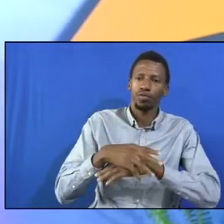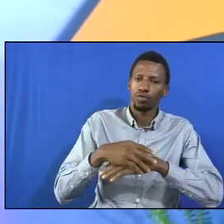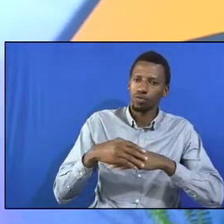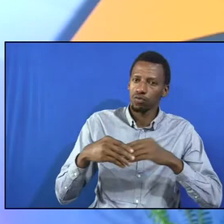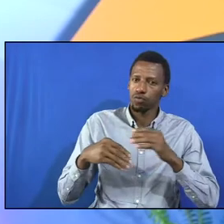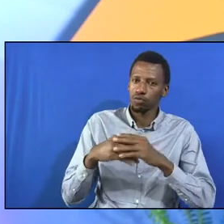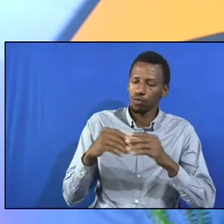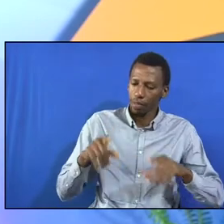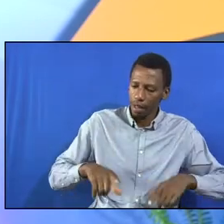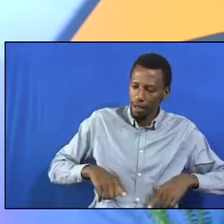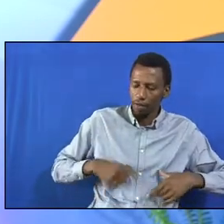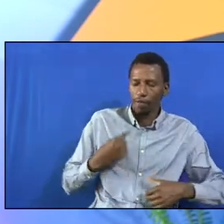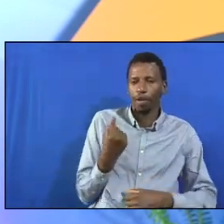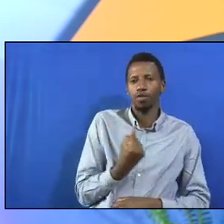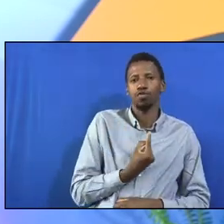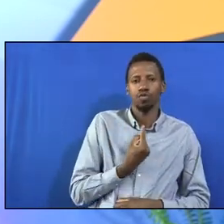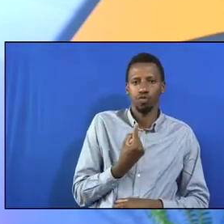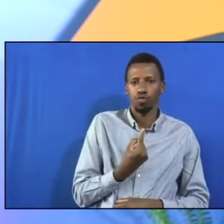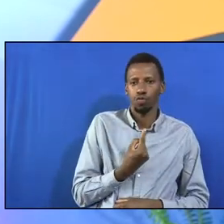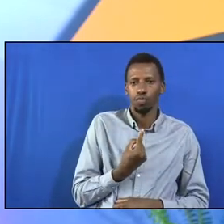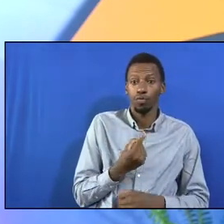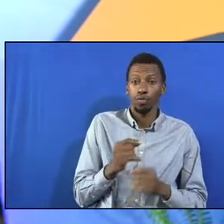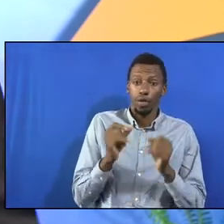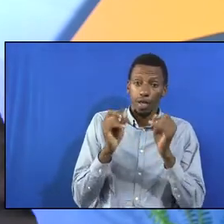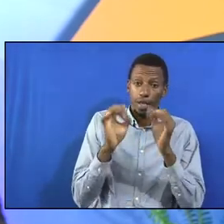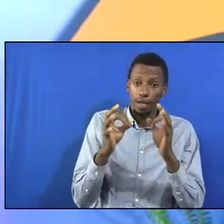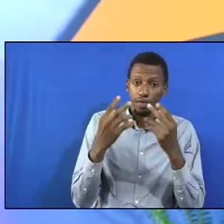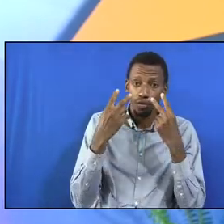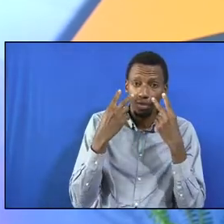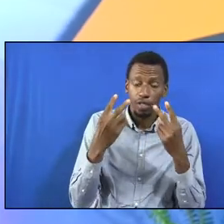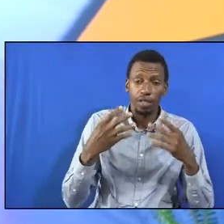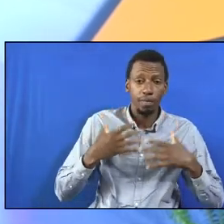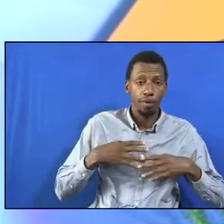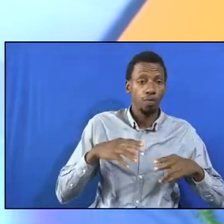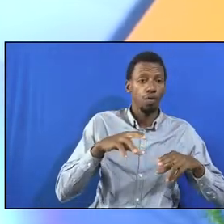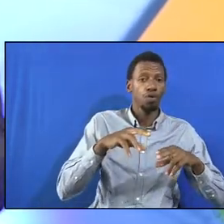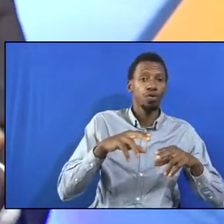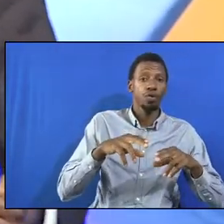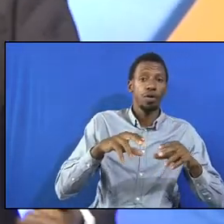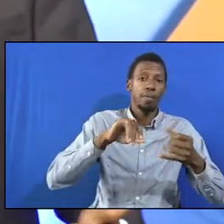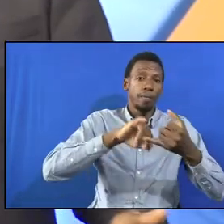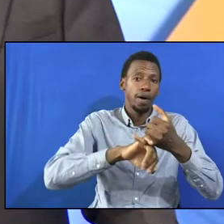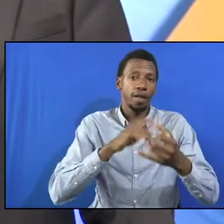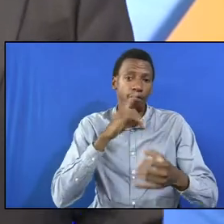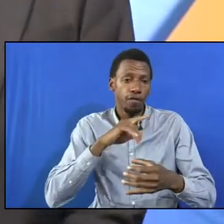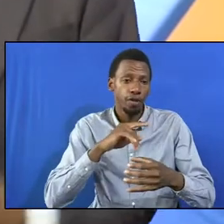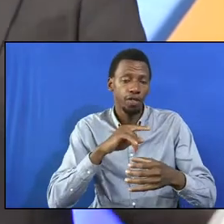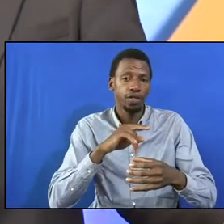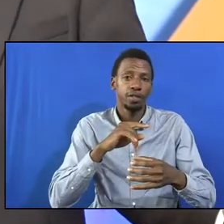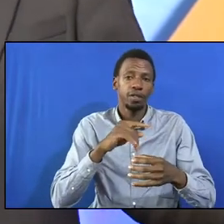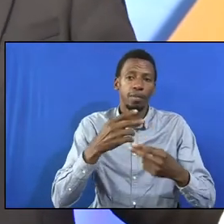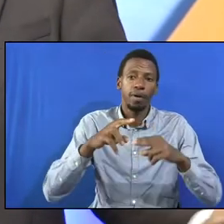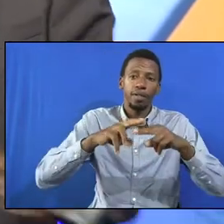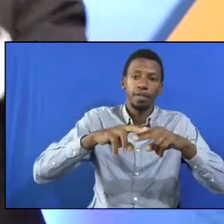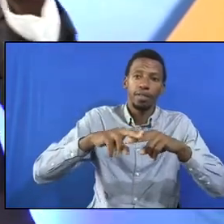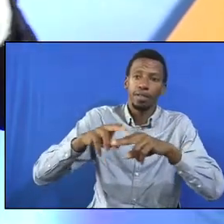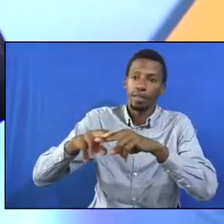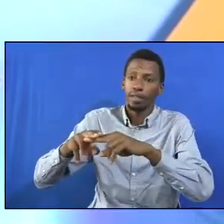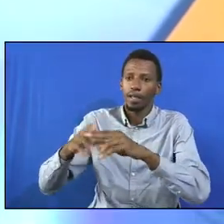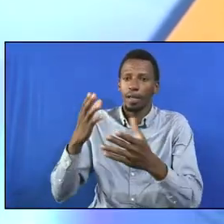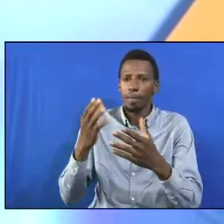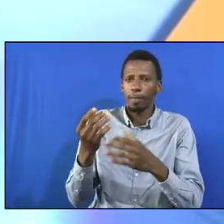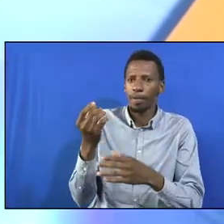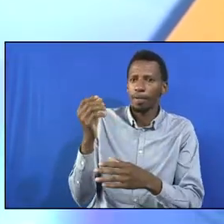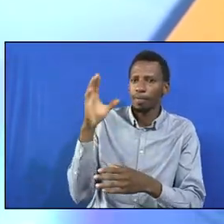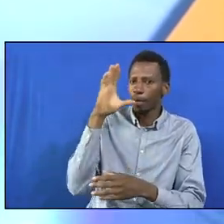person? A single person. So when you see married people seated, either they misunderstood the sermon or they don't want the prayer. Are we